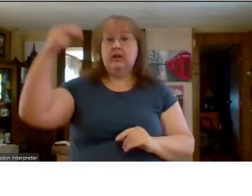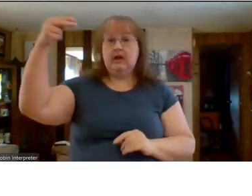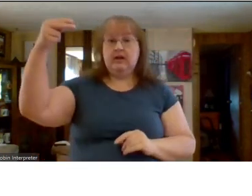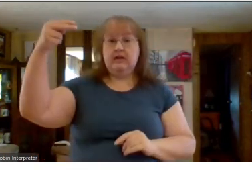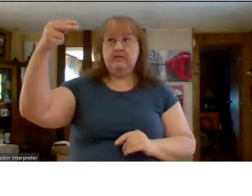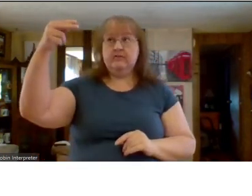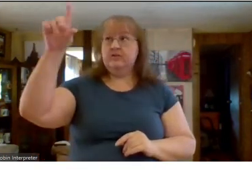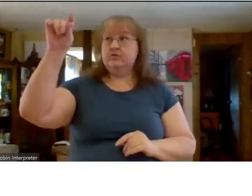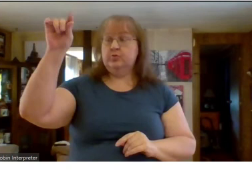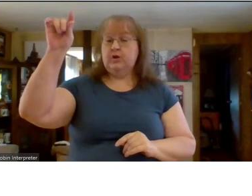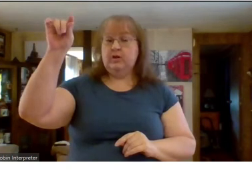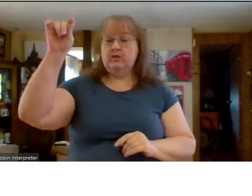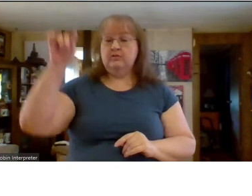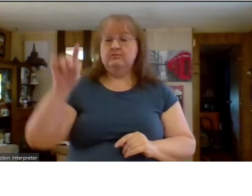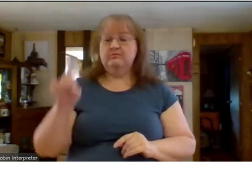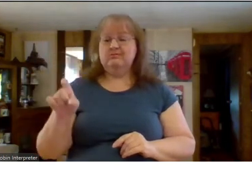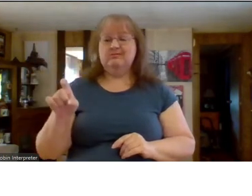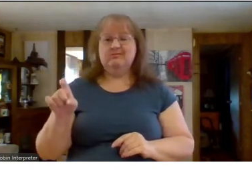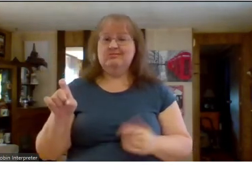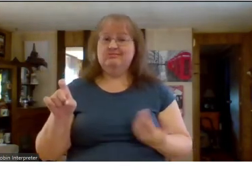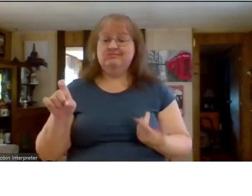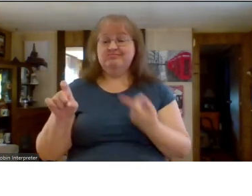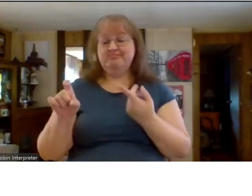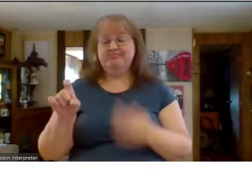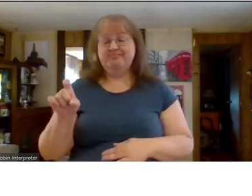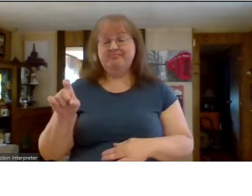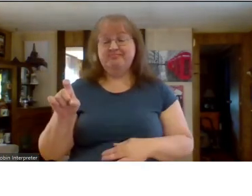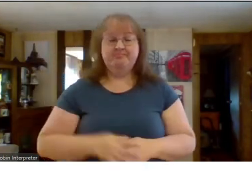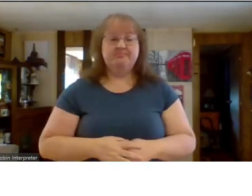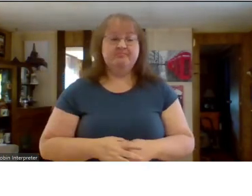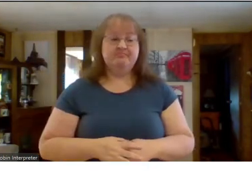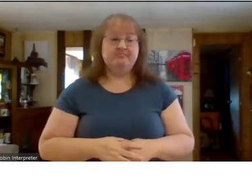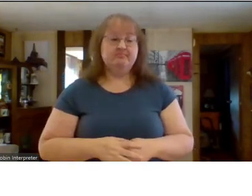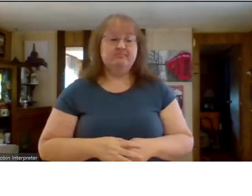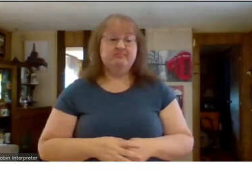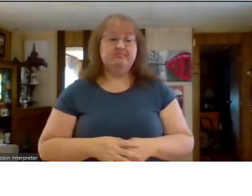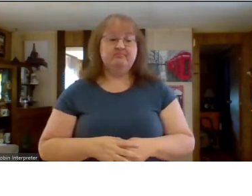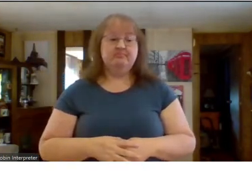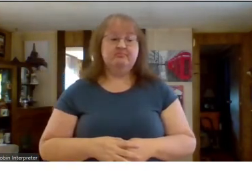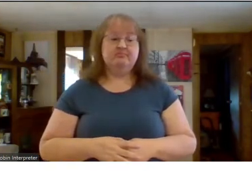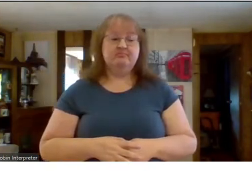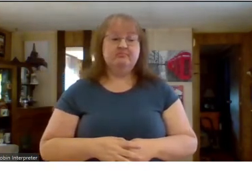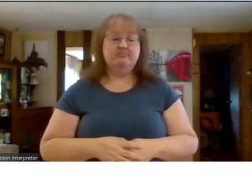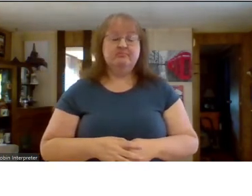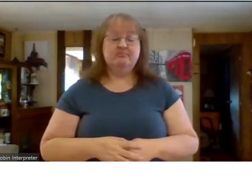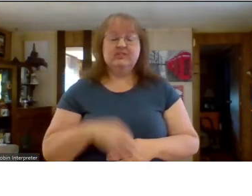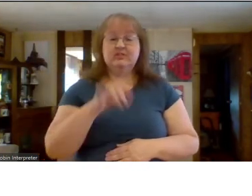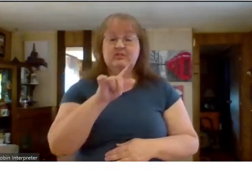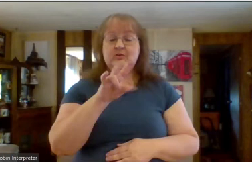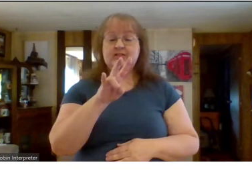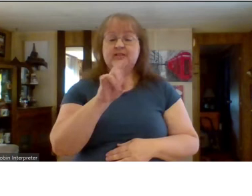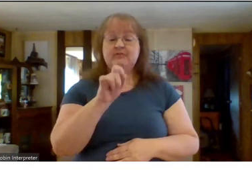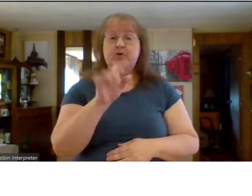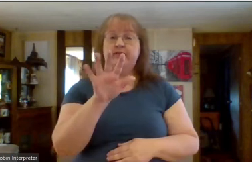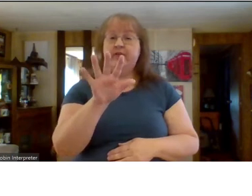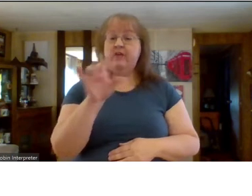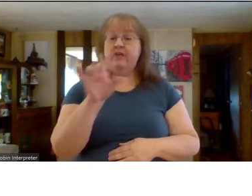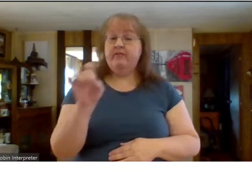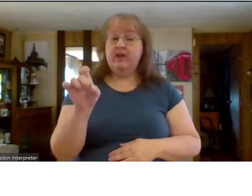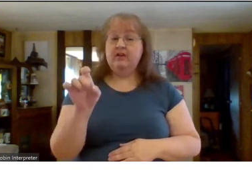27.5 over 25. My height would be 20, and we don't know the width. So